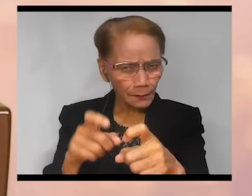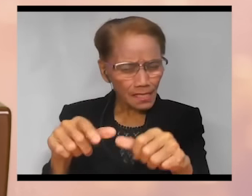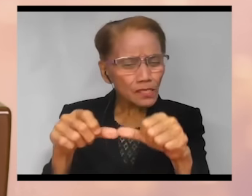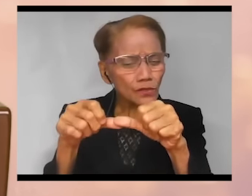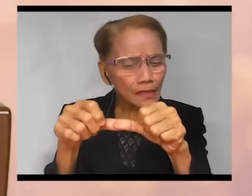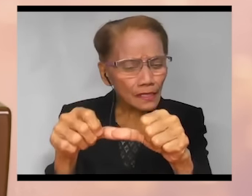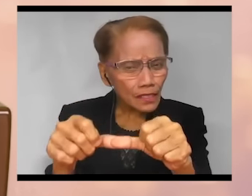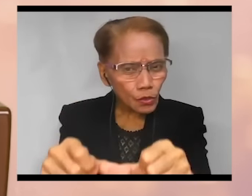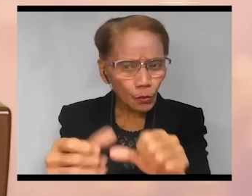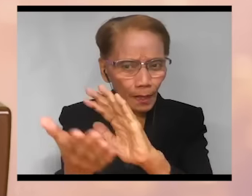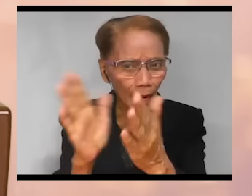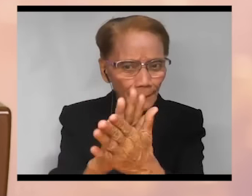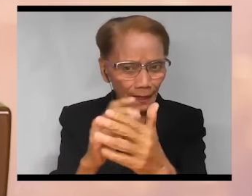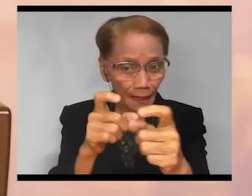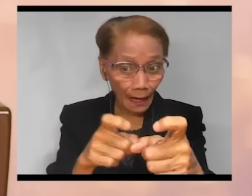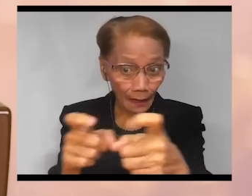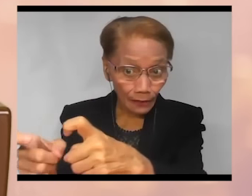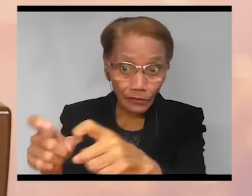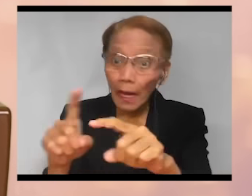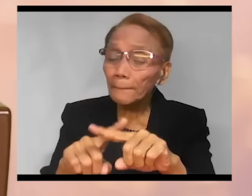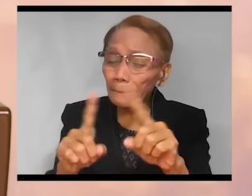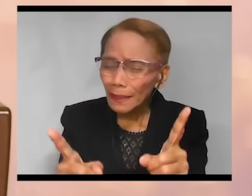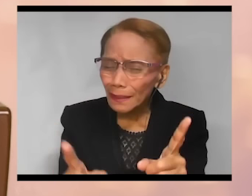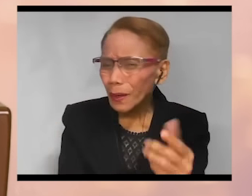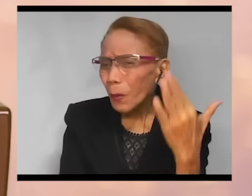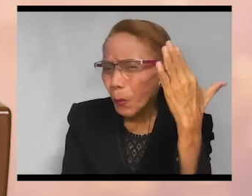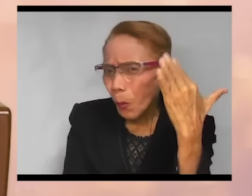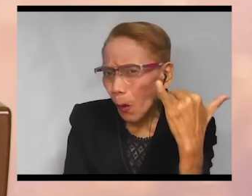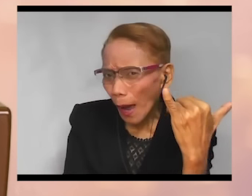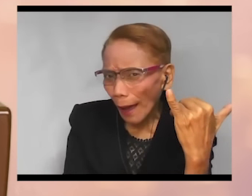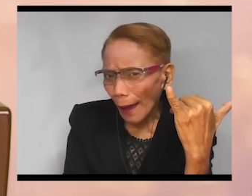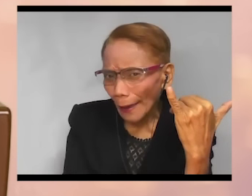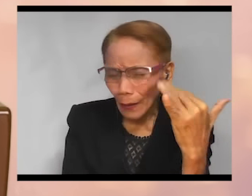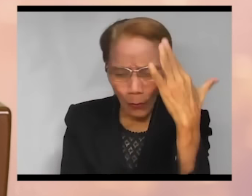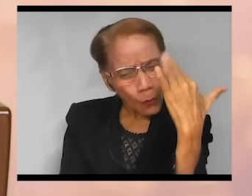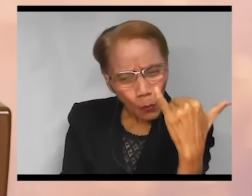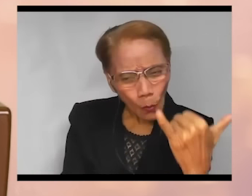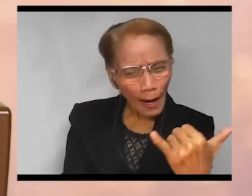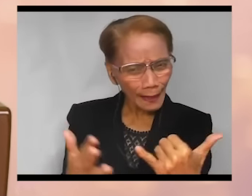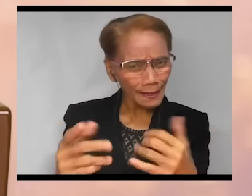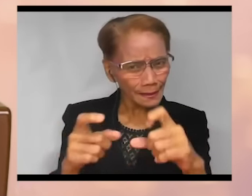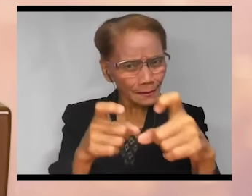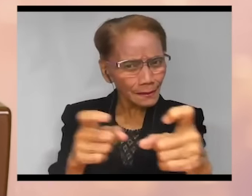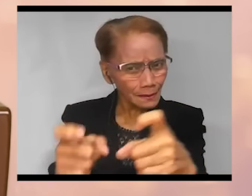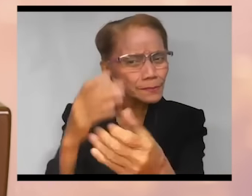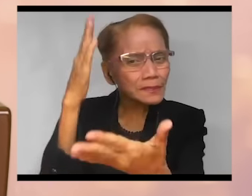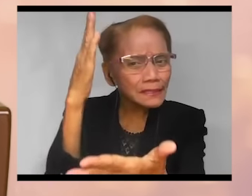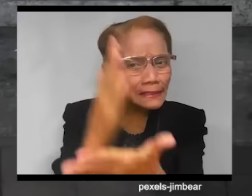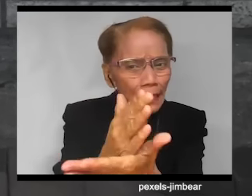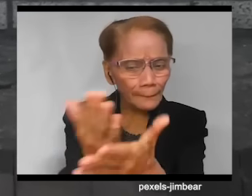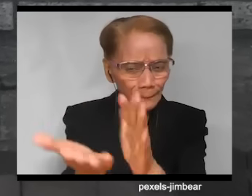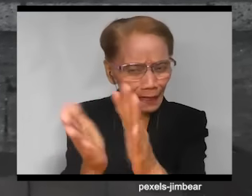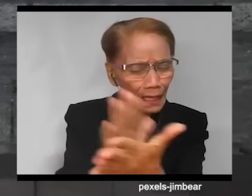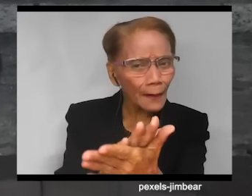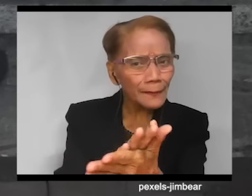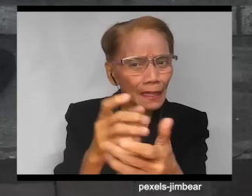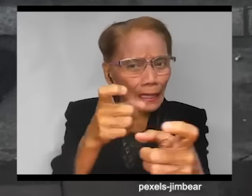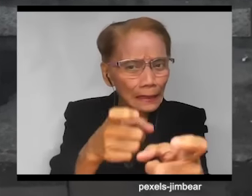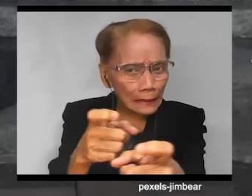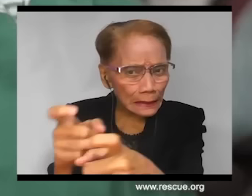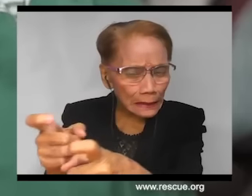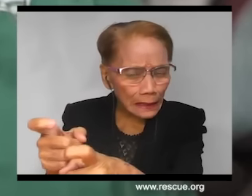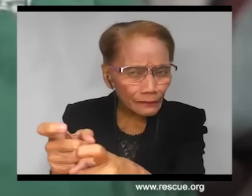gift. But why does the gift stop becoming a gift, producing